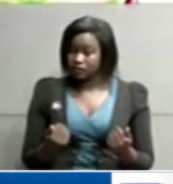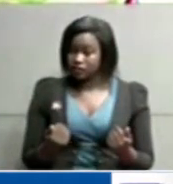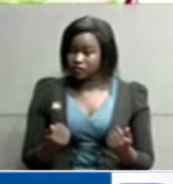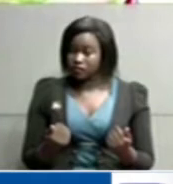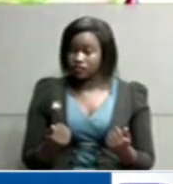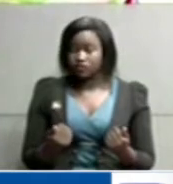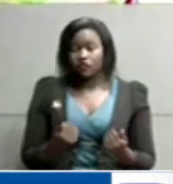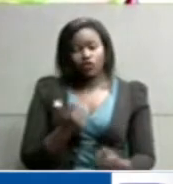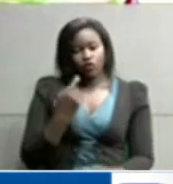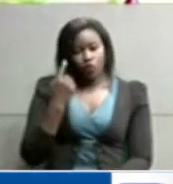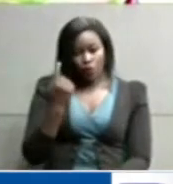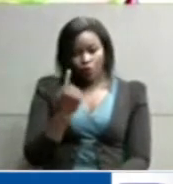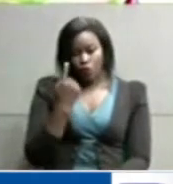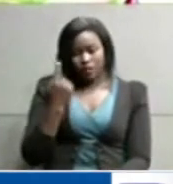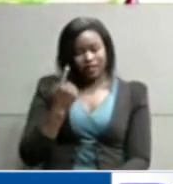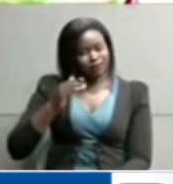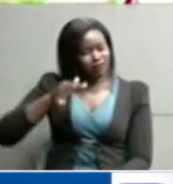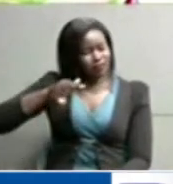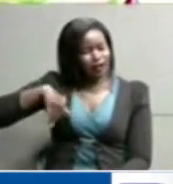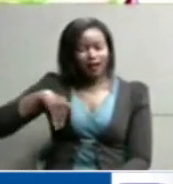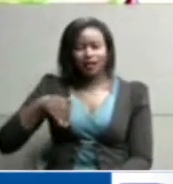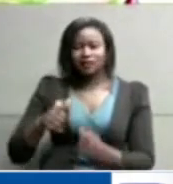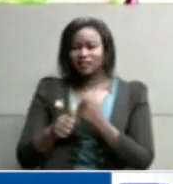are, the only remaining danger